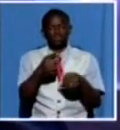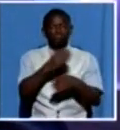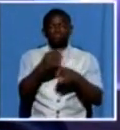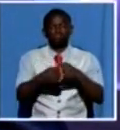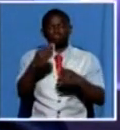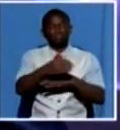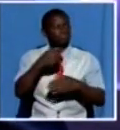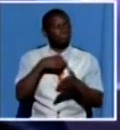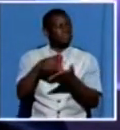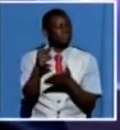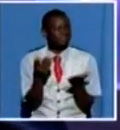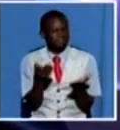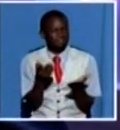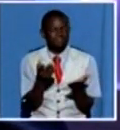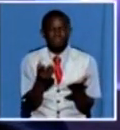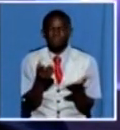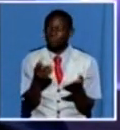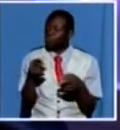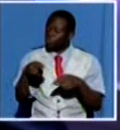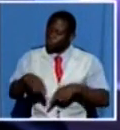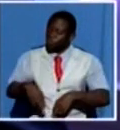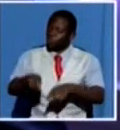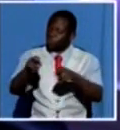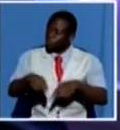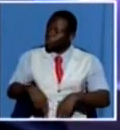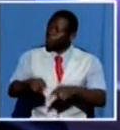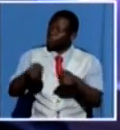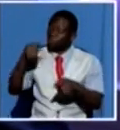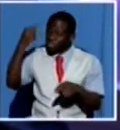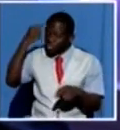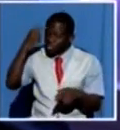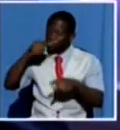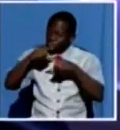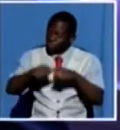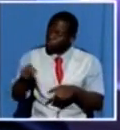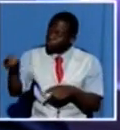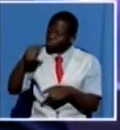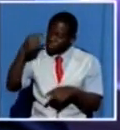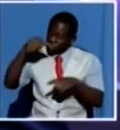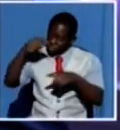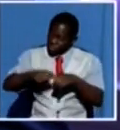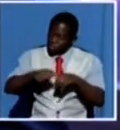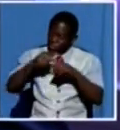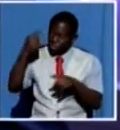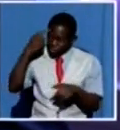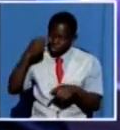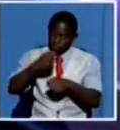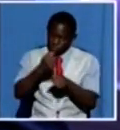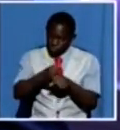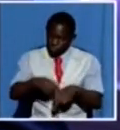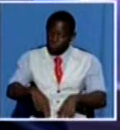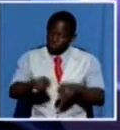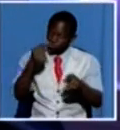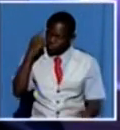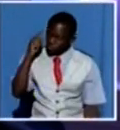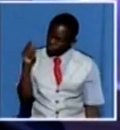I say the roads belongs to all of us, that's why I'm referring to them as ours. They are not President Edgar